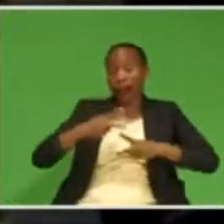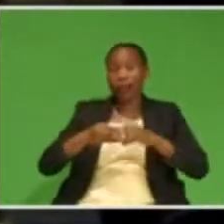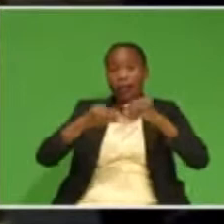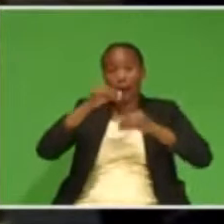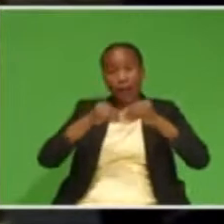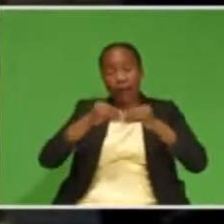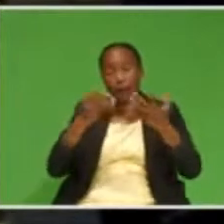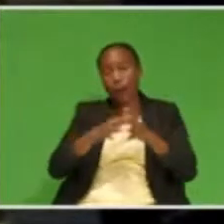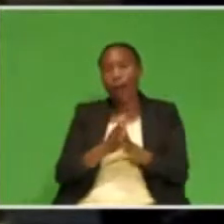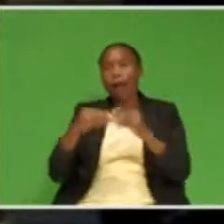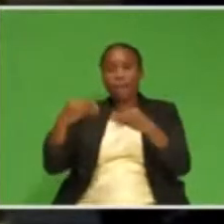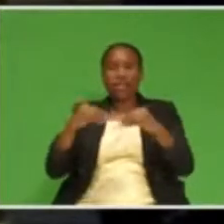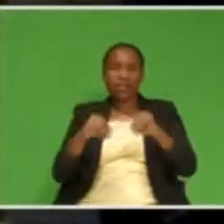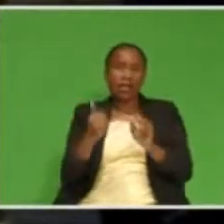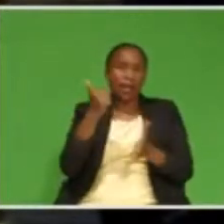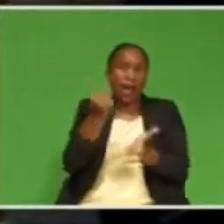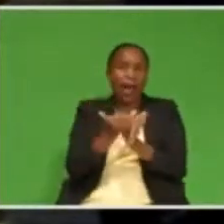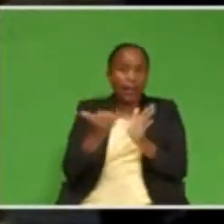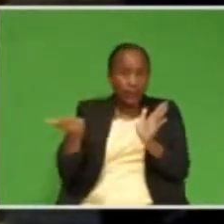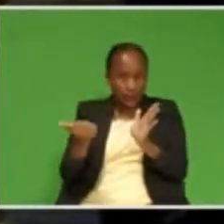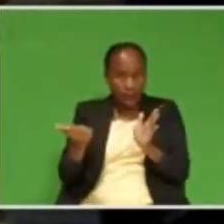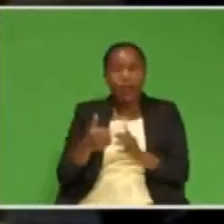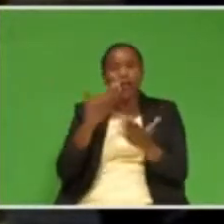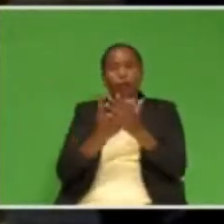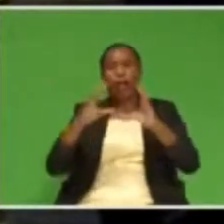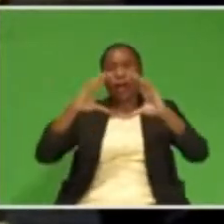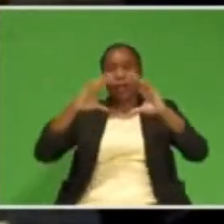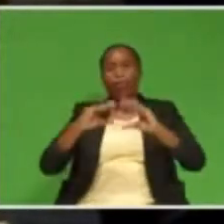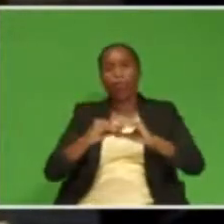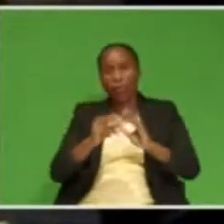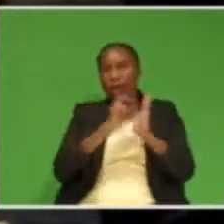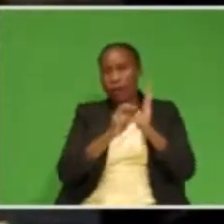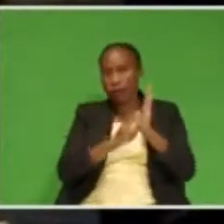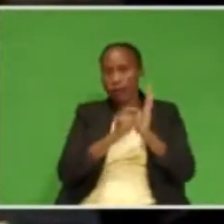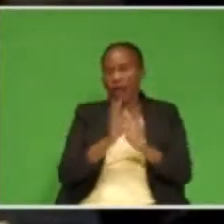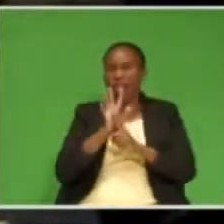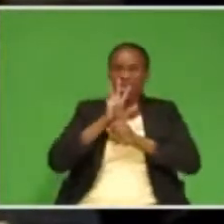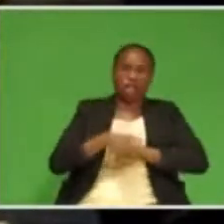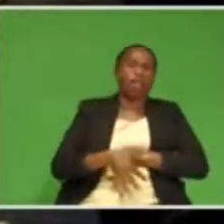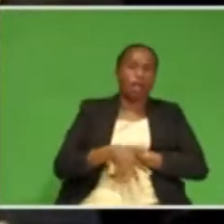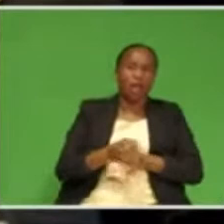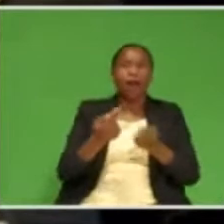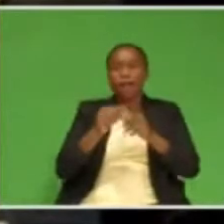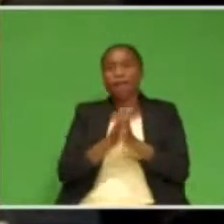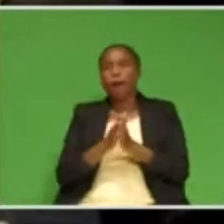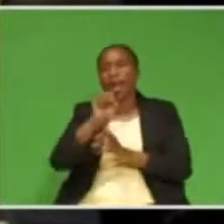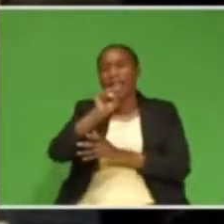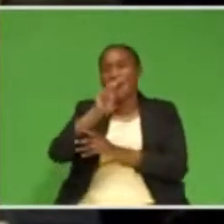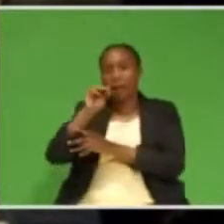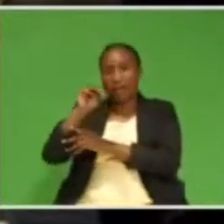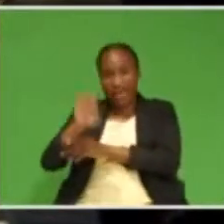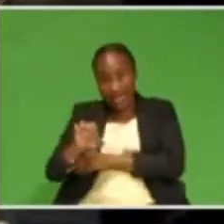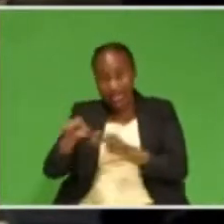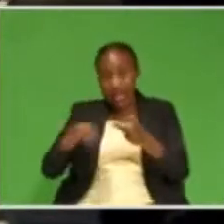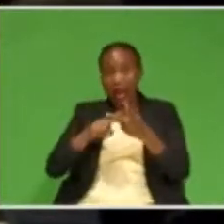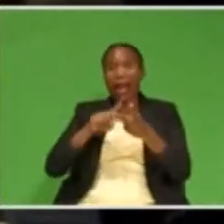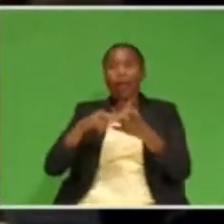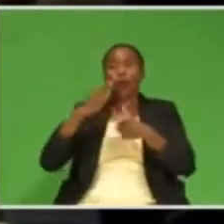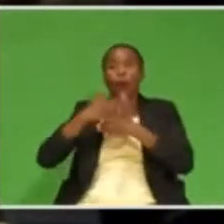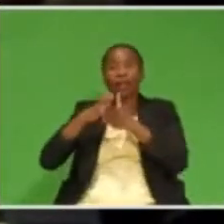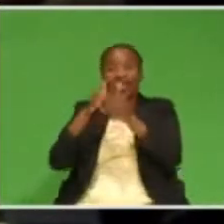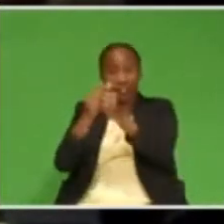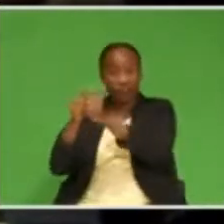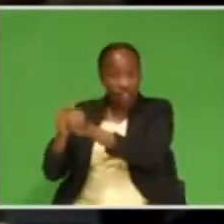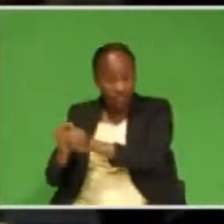Businesses Act to reduce regulatory impediments for SMMEs and cooperatives and make